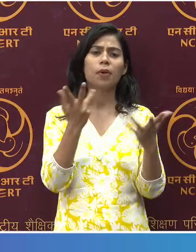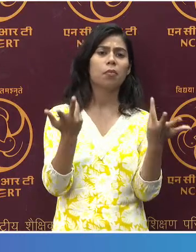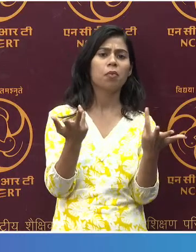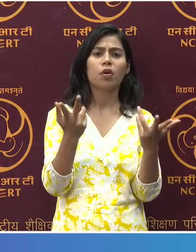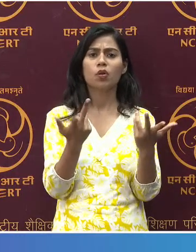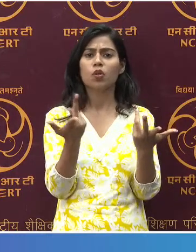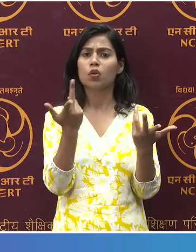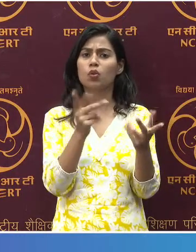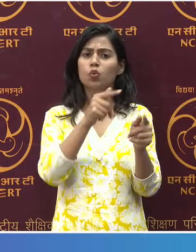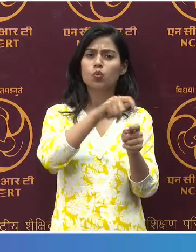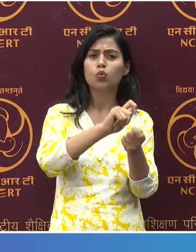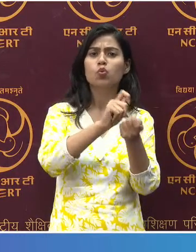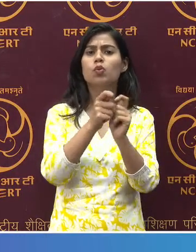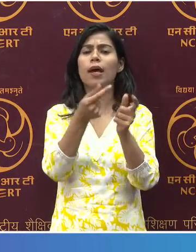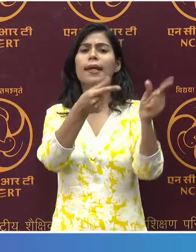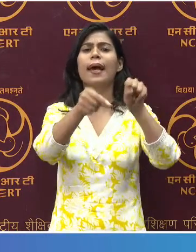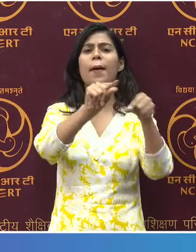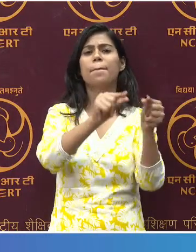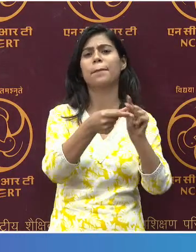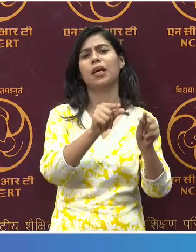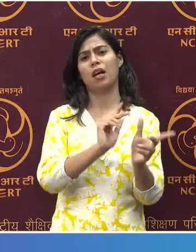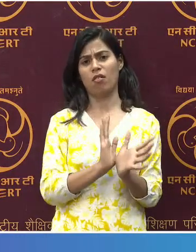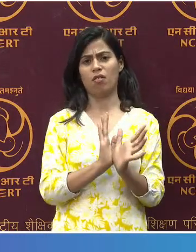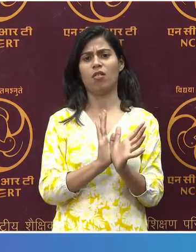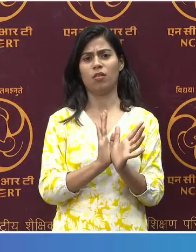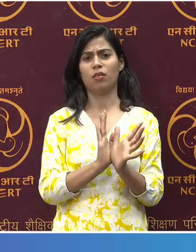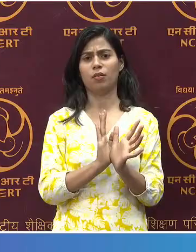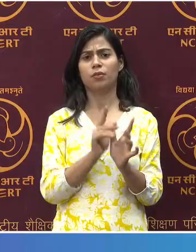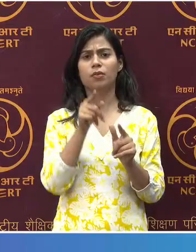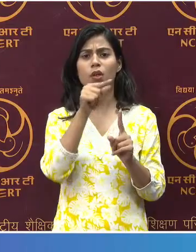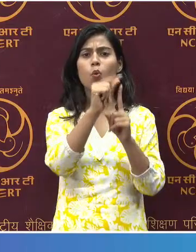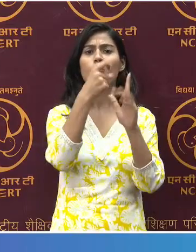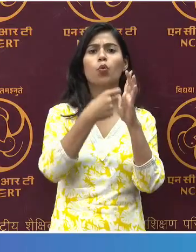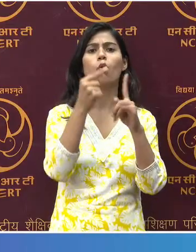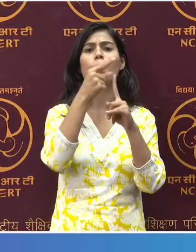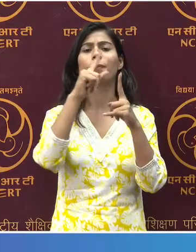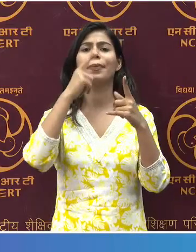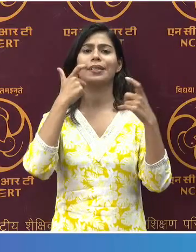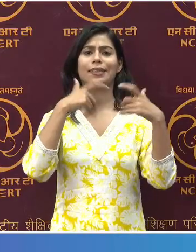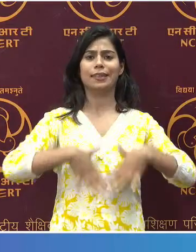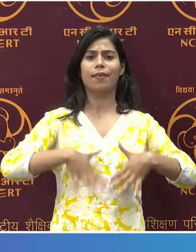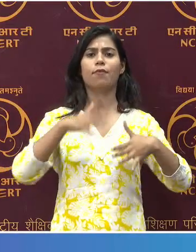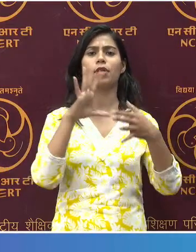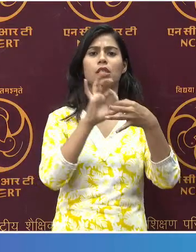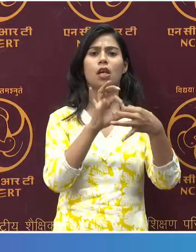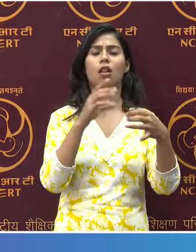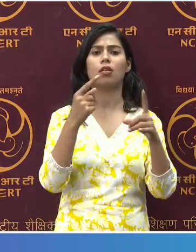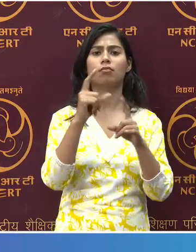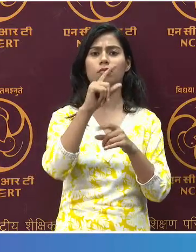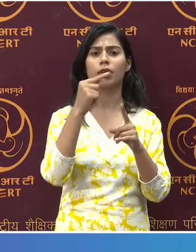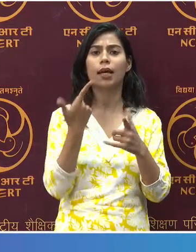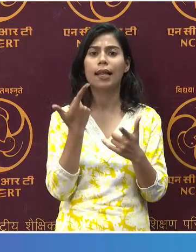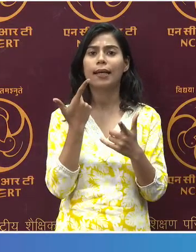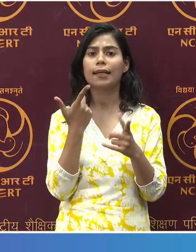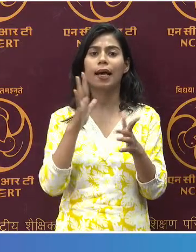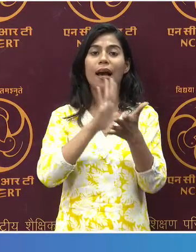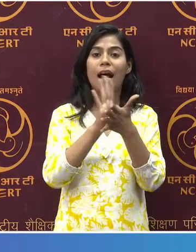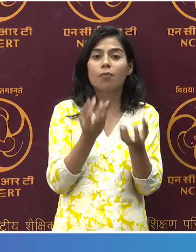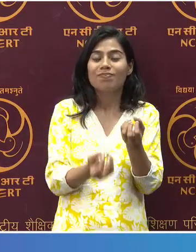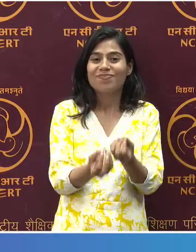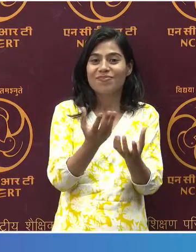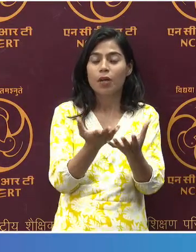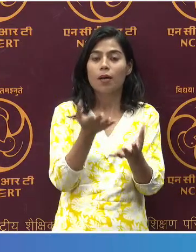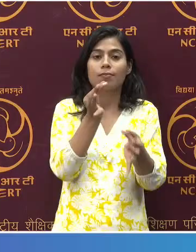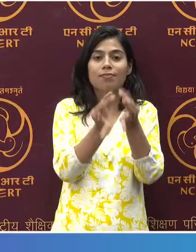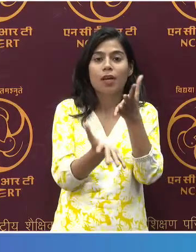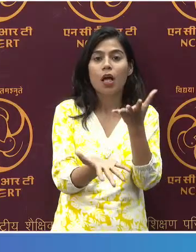is no change in the chemical composition, till then the property will remain physical property. Like that, heating, boiling,